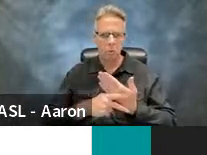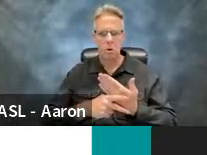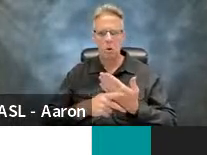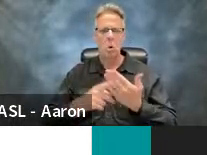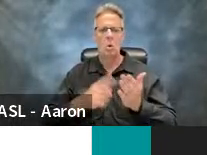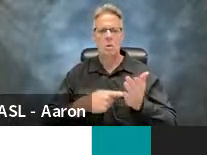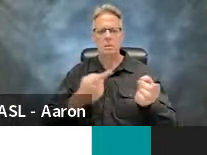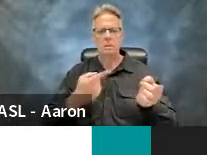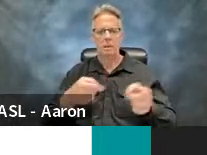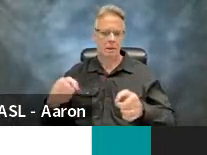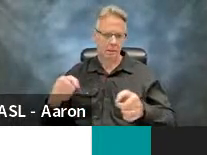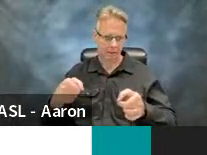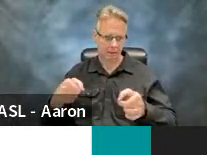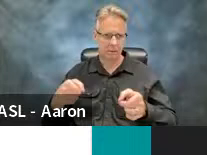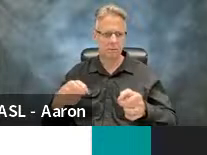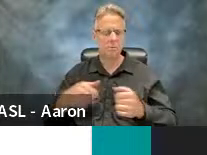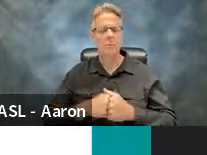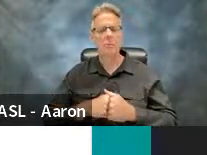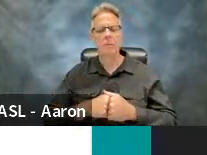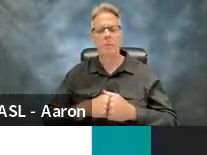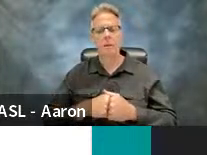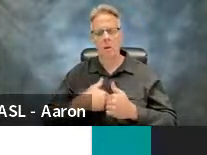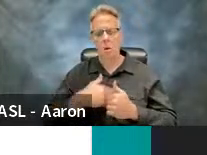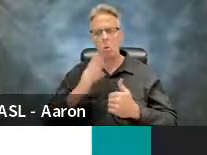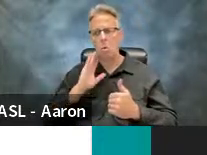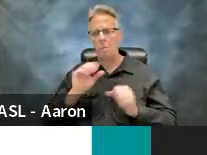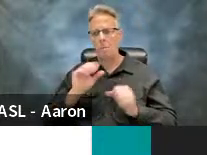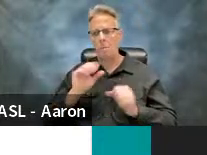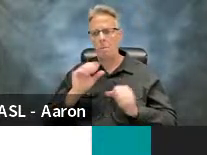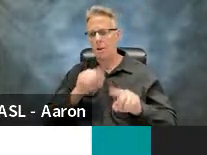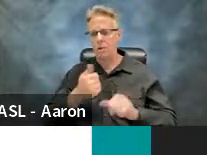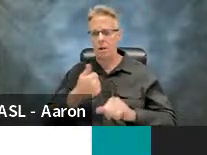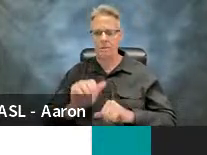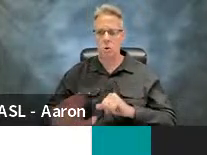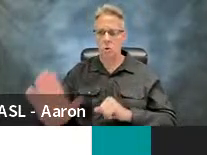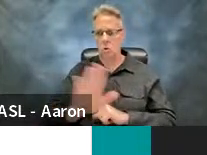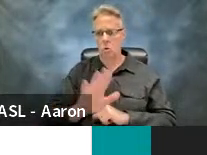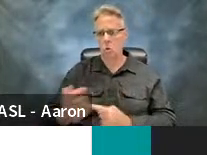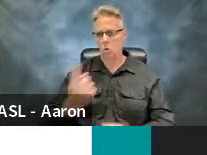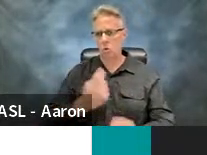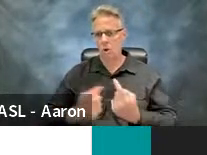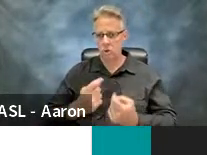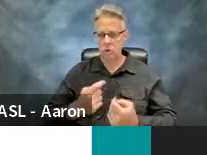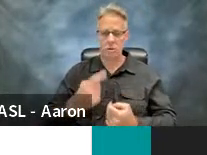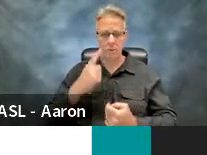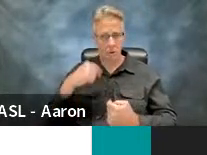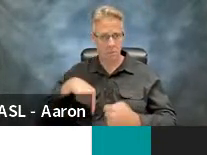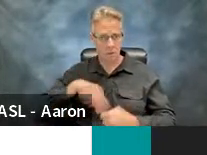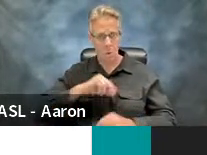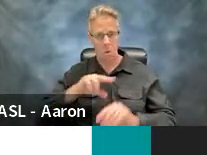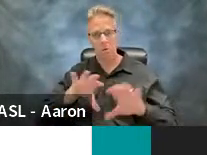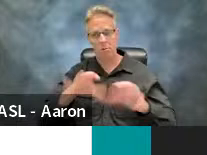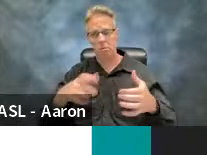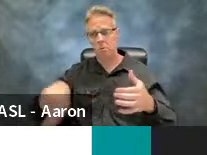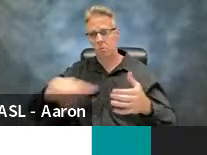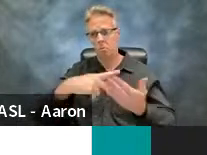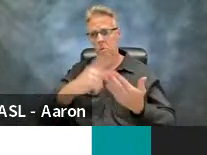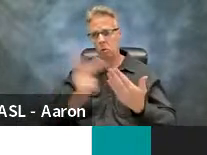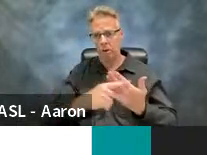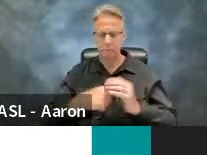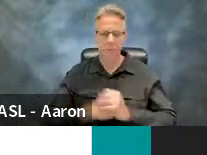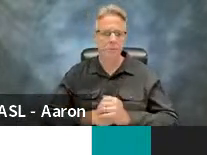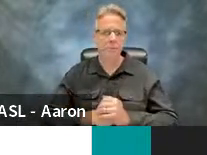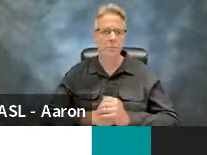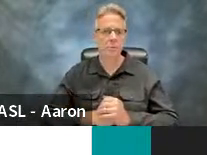certain things, and then answer any questions that you may have for me or the program. So one of the